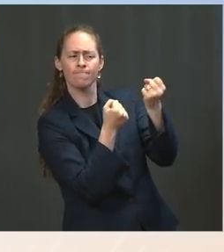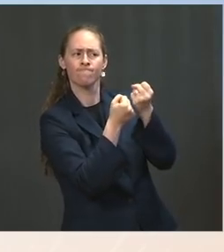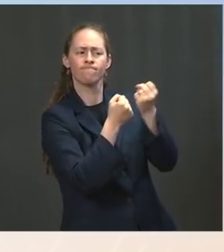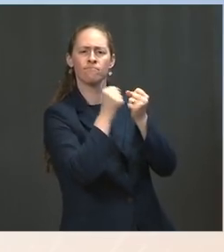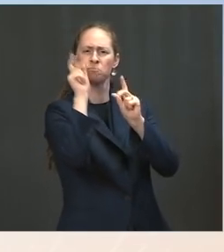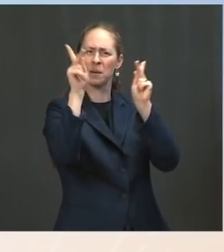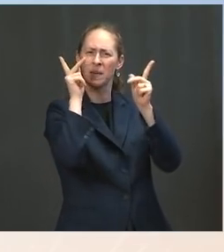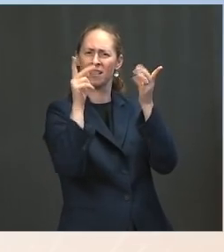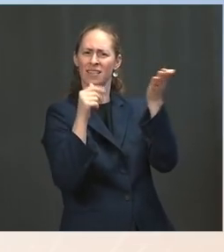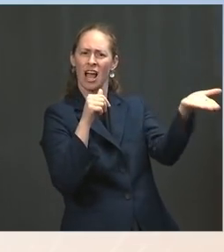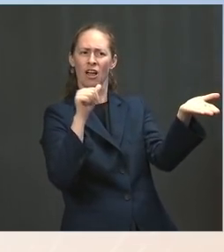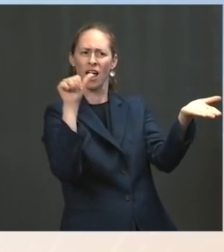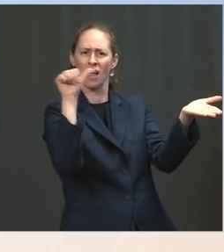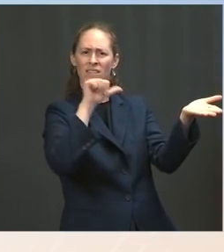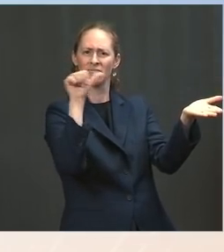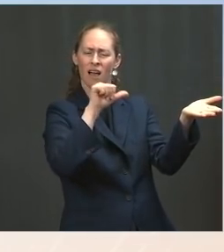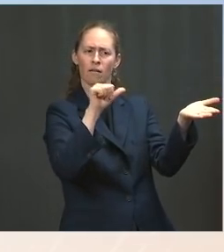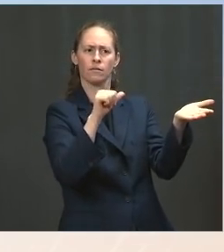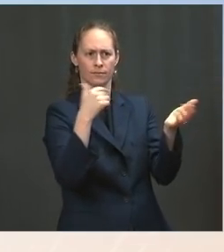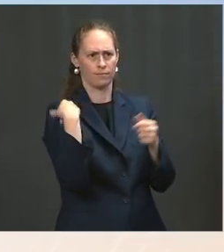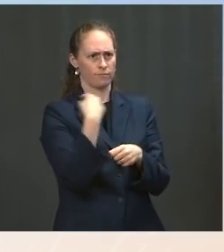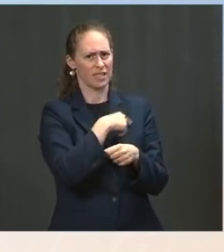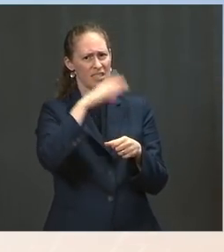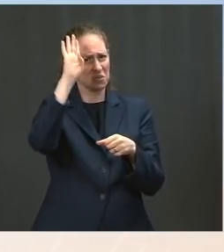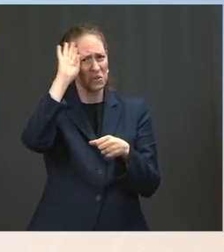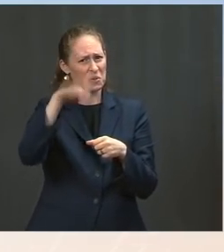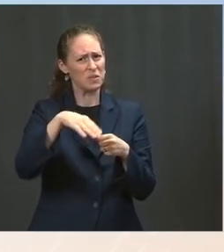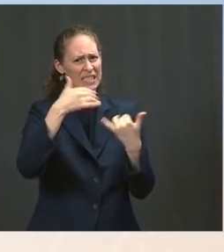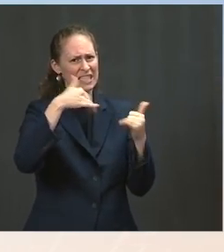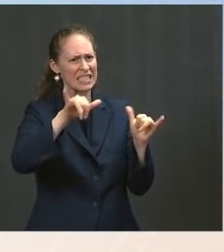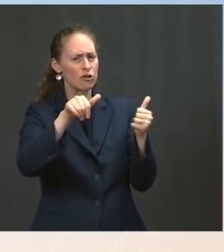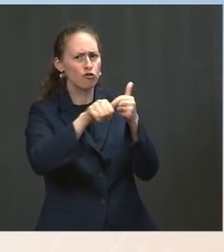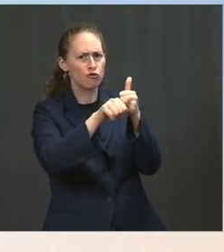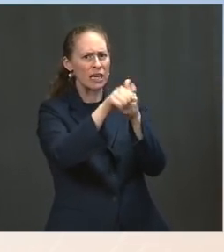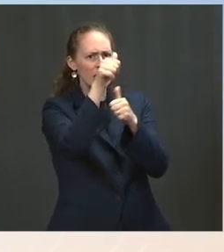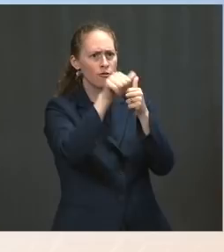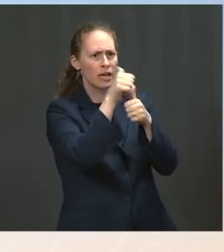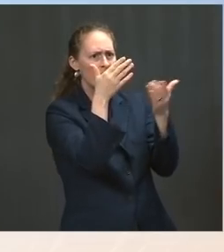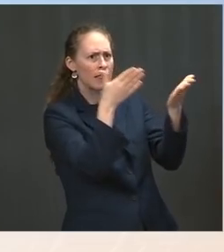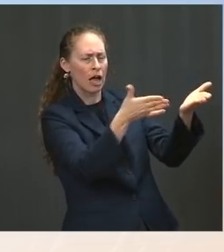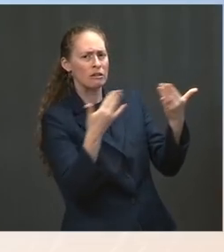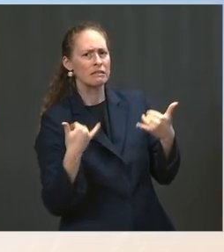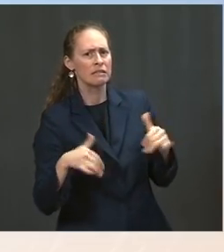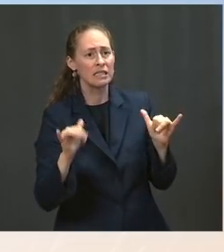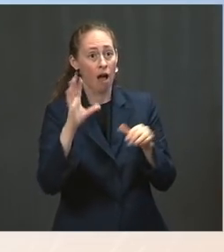terrorism threat in Afghanistan and in multiple other theaters. We have proven in